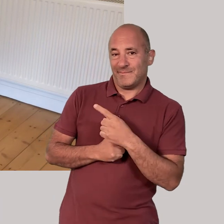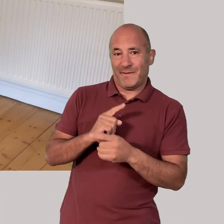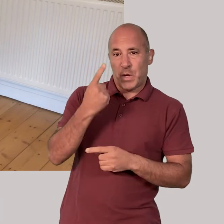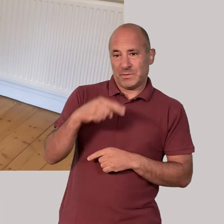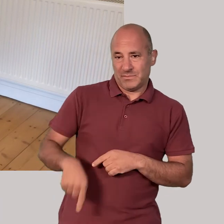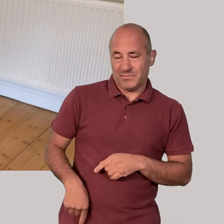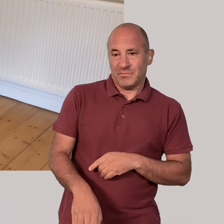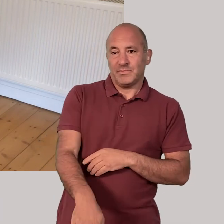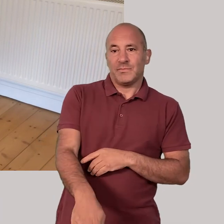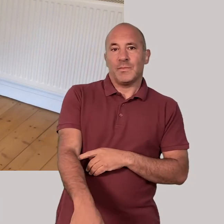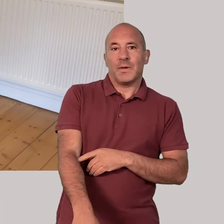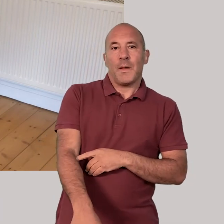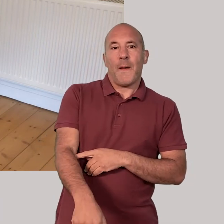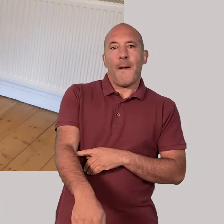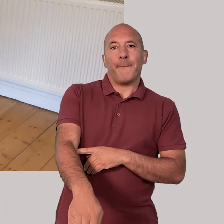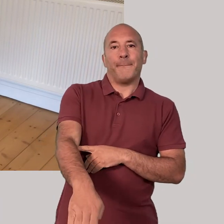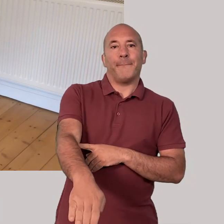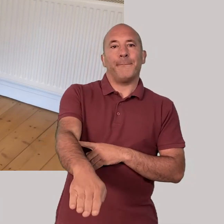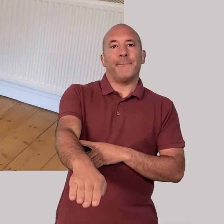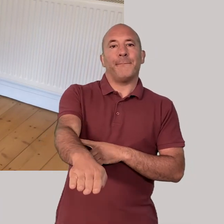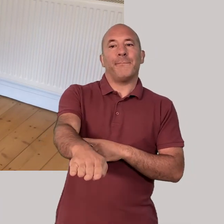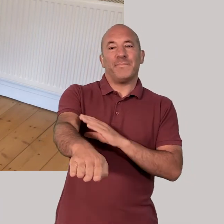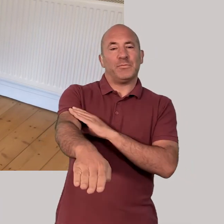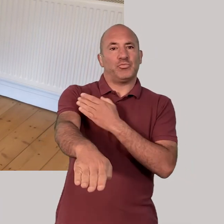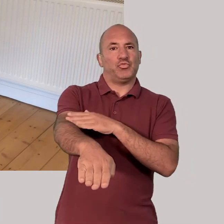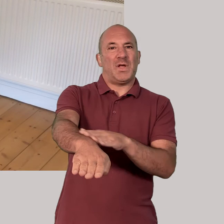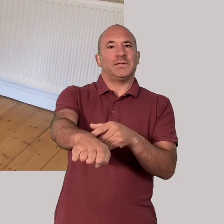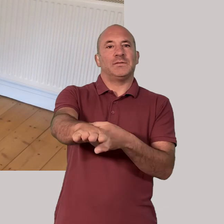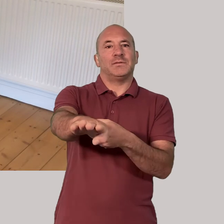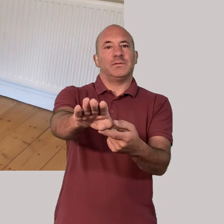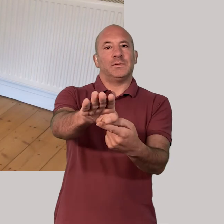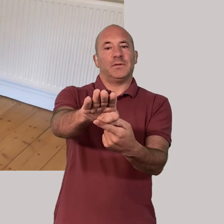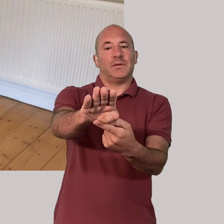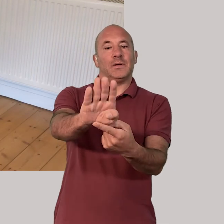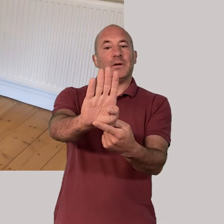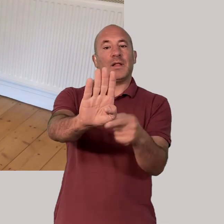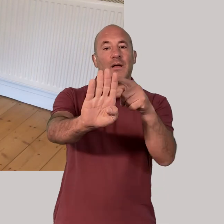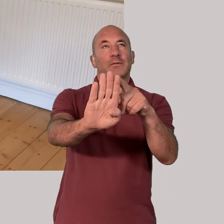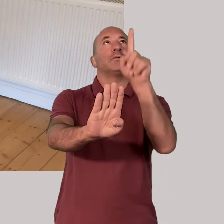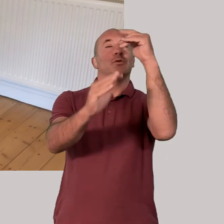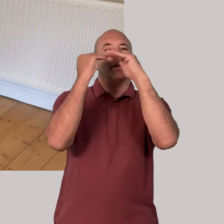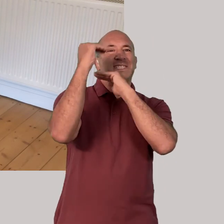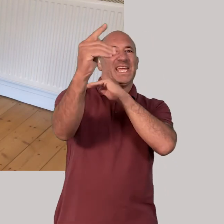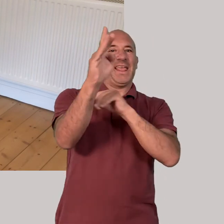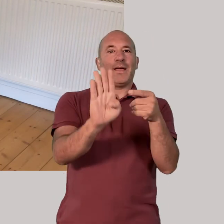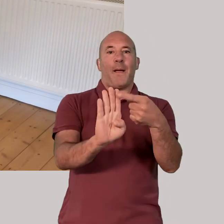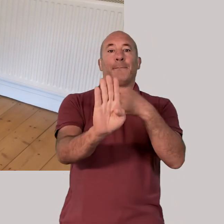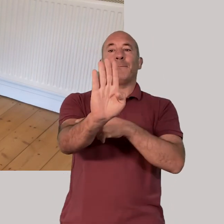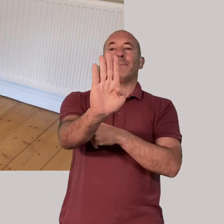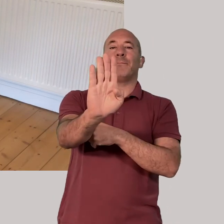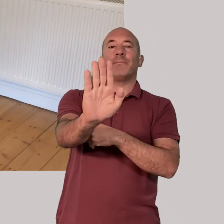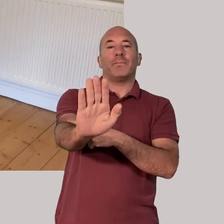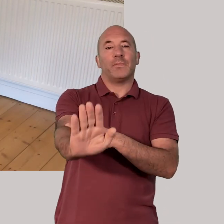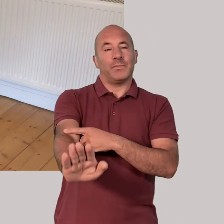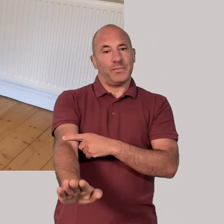First leg, coming up. So you're just straightening your leg, pointing your toes a little bit towards the ceiling,